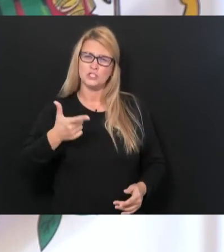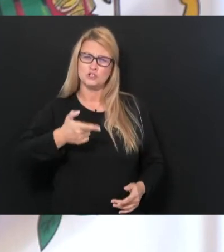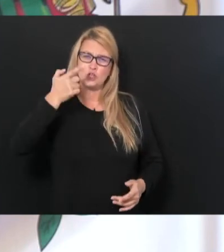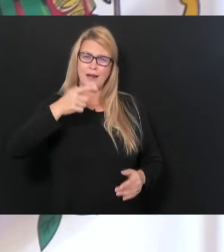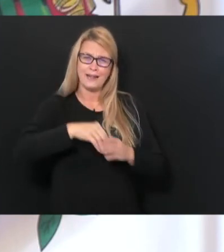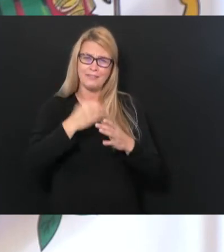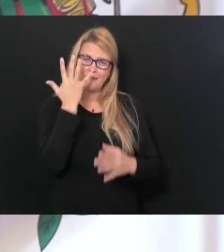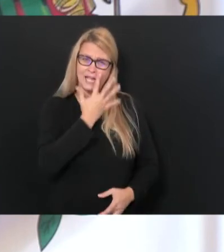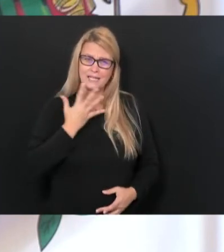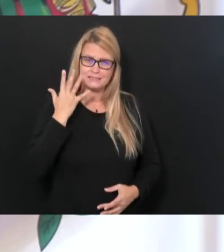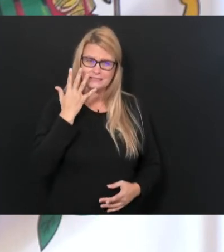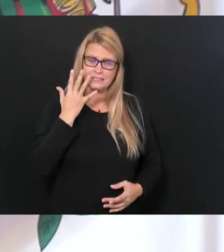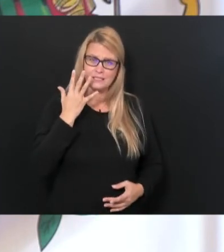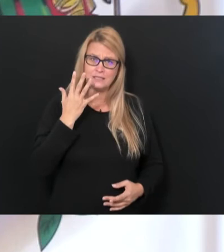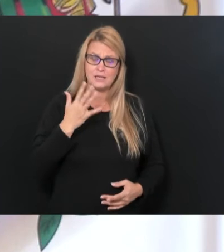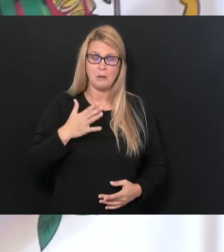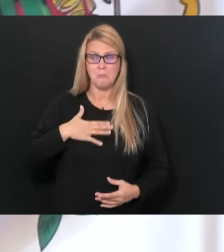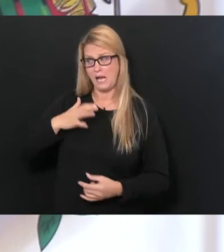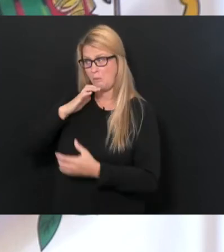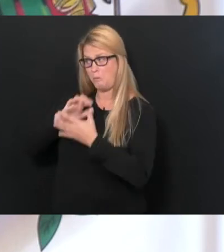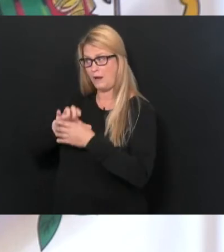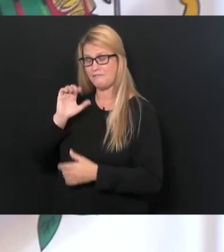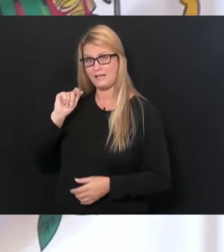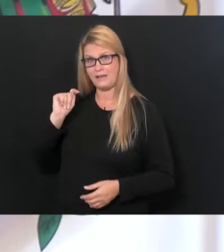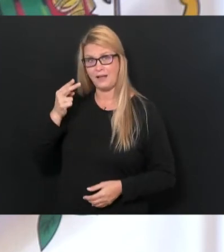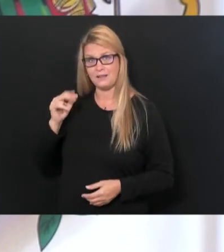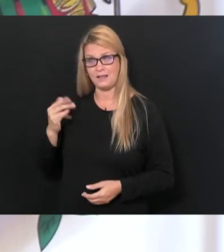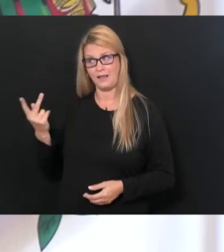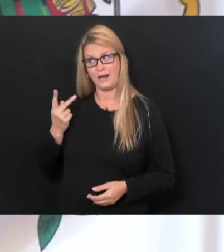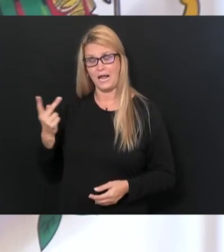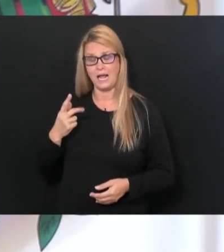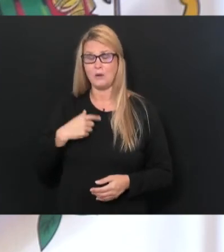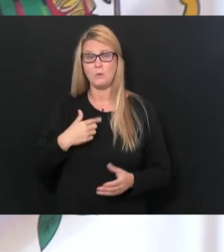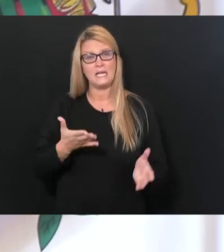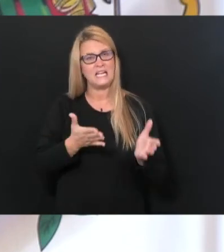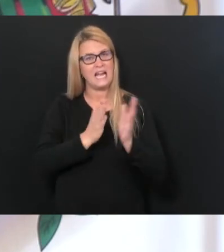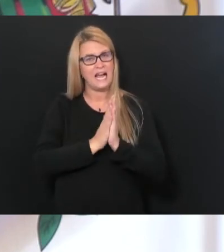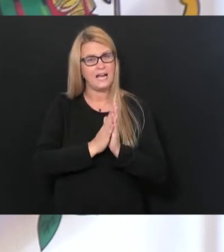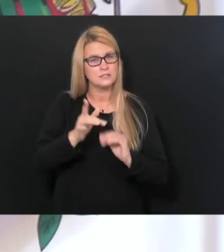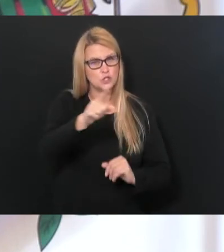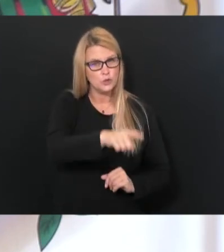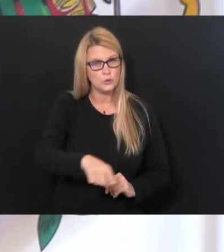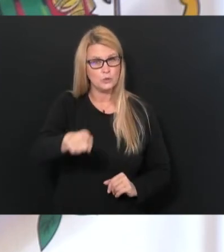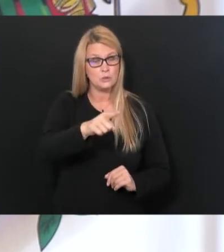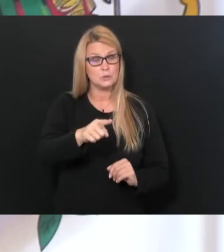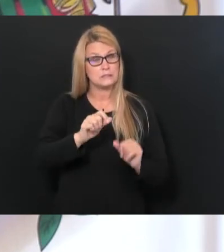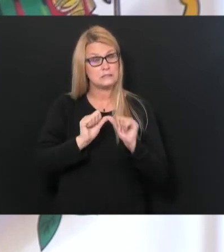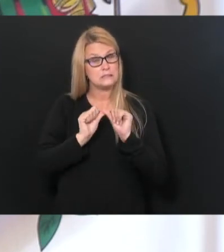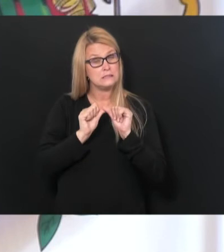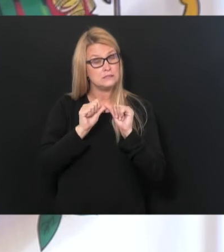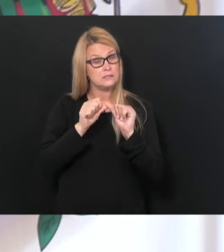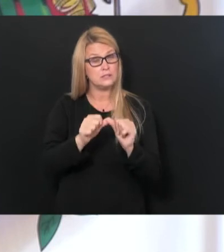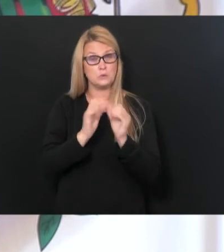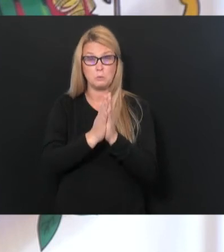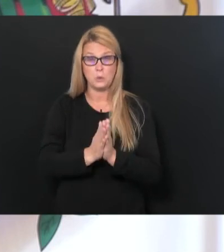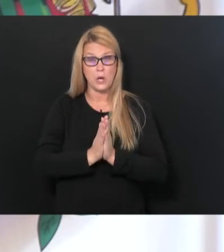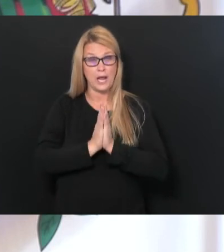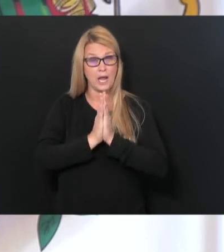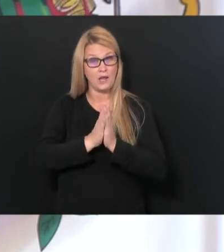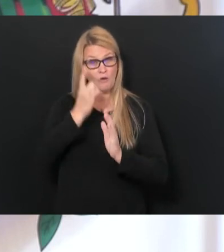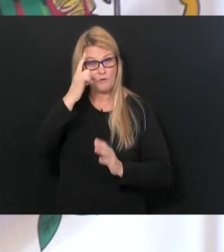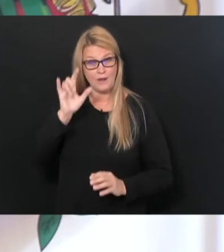Kathy and I ask you very sincerely with all in us to keep this wonderful officer, all of her loved ones